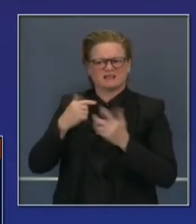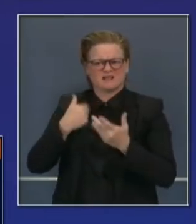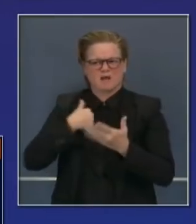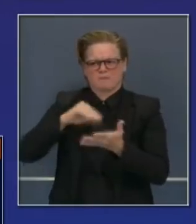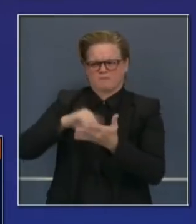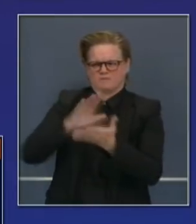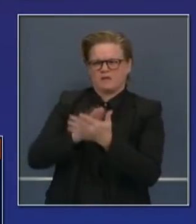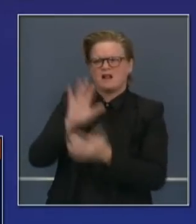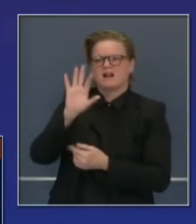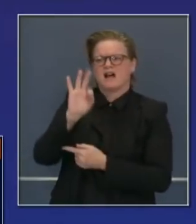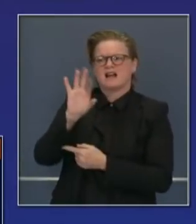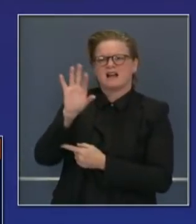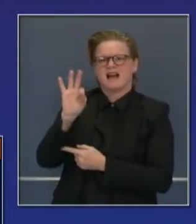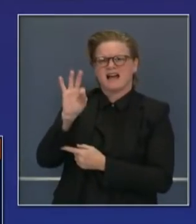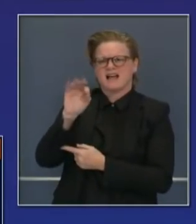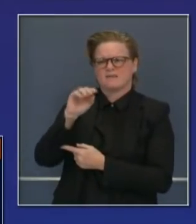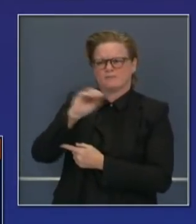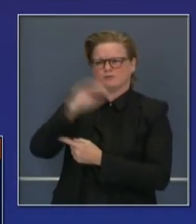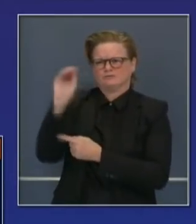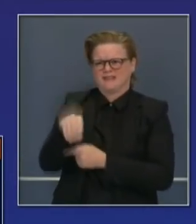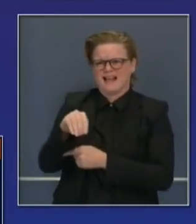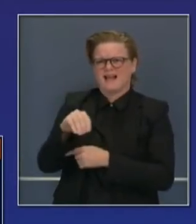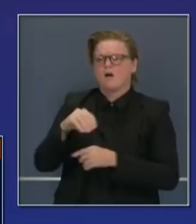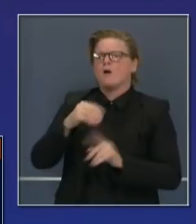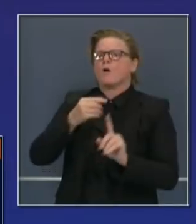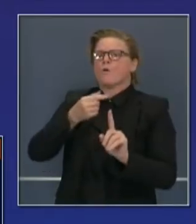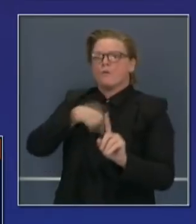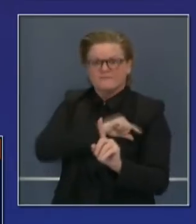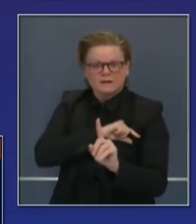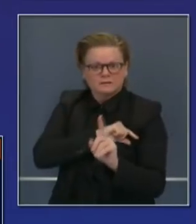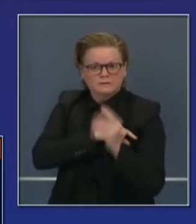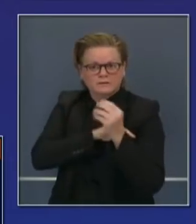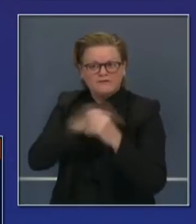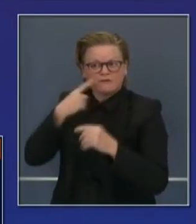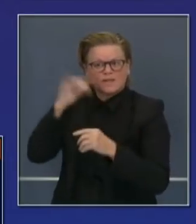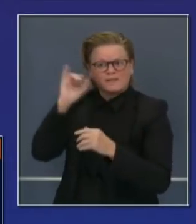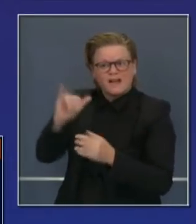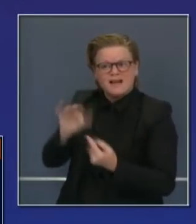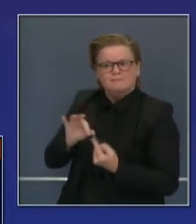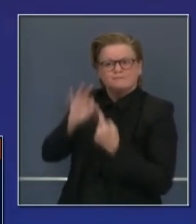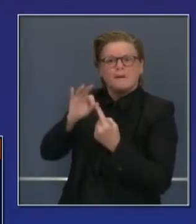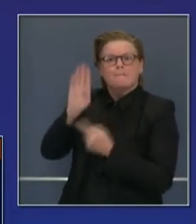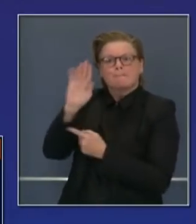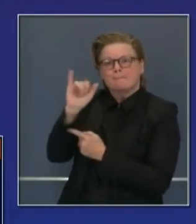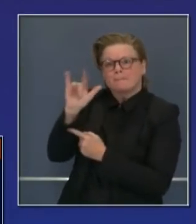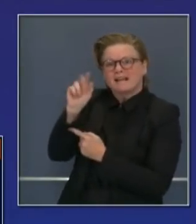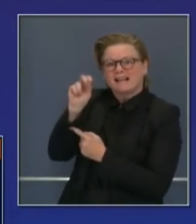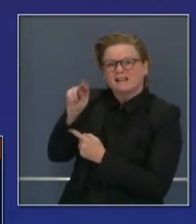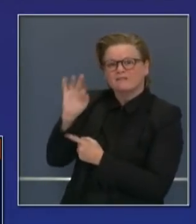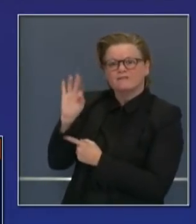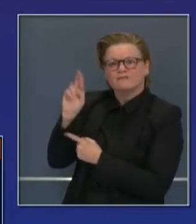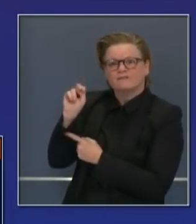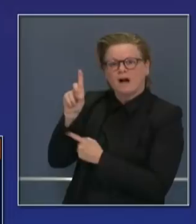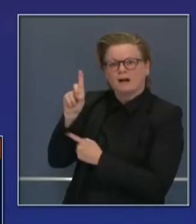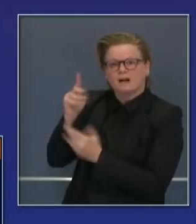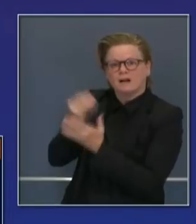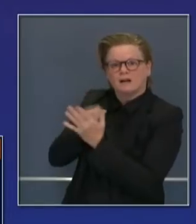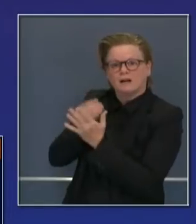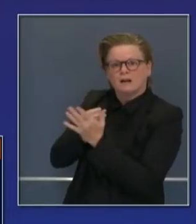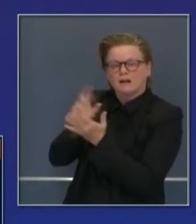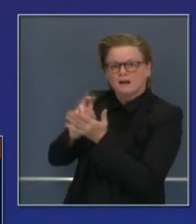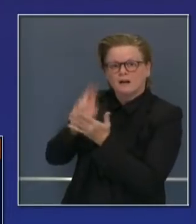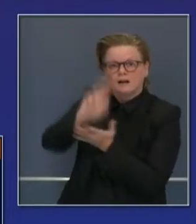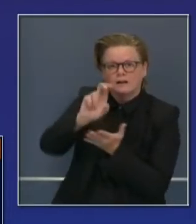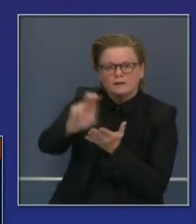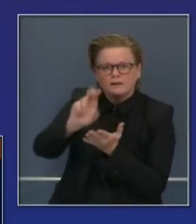99.6% of businesses qualify for this. Billions of dollars in sales tax deferrals